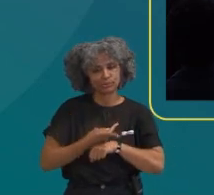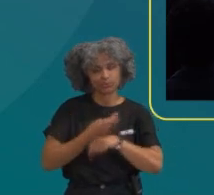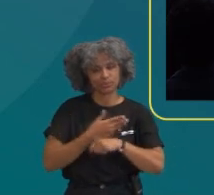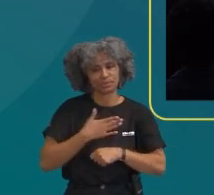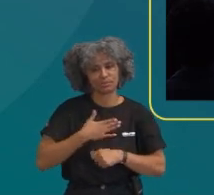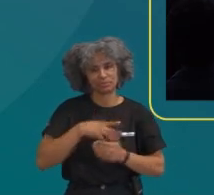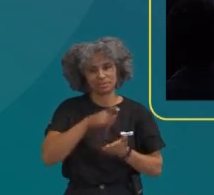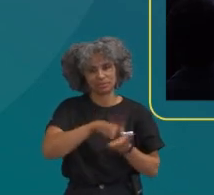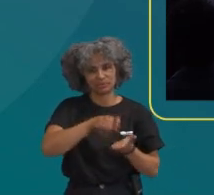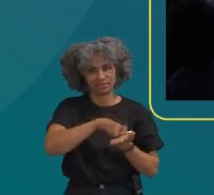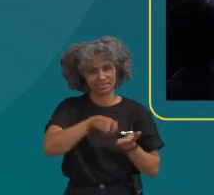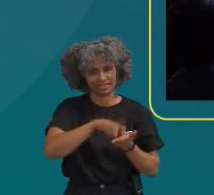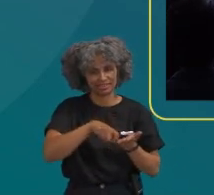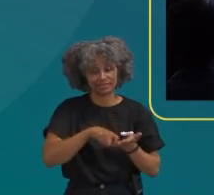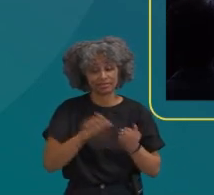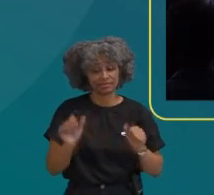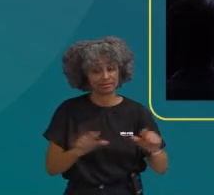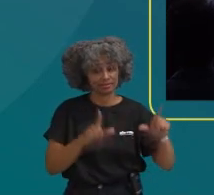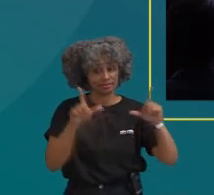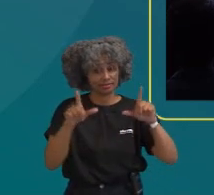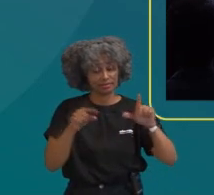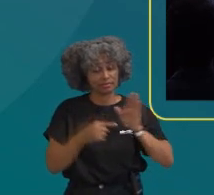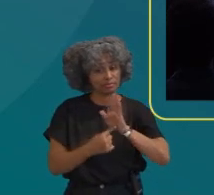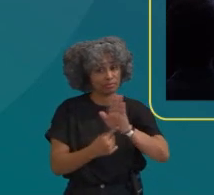panel that is going to